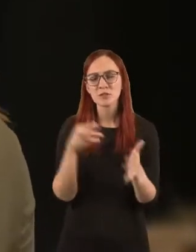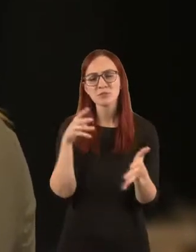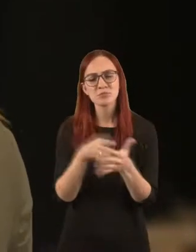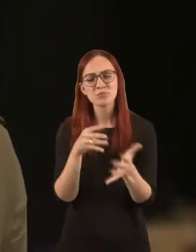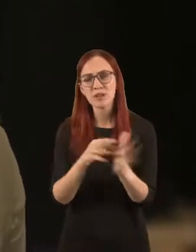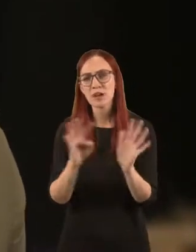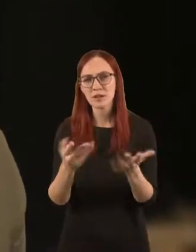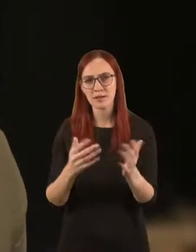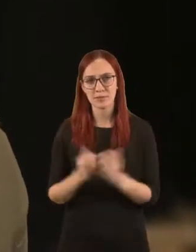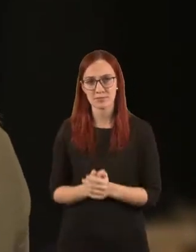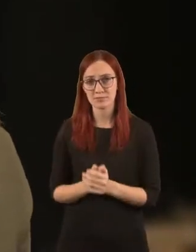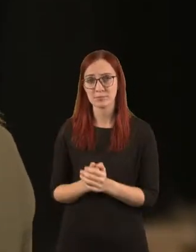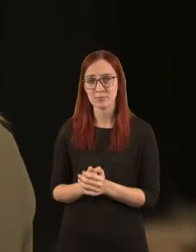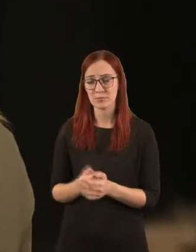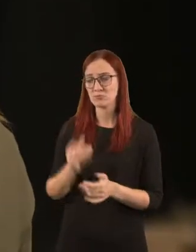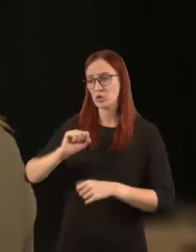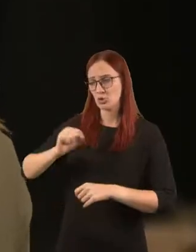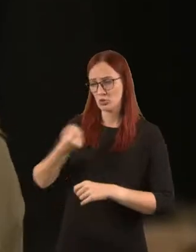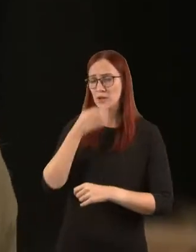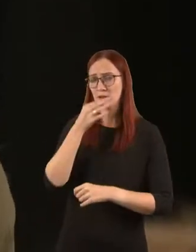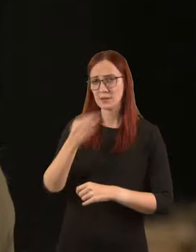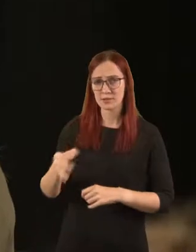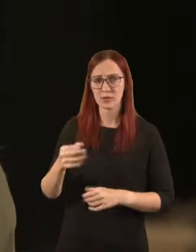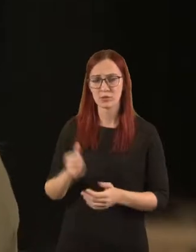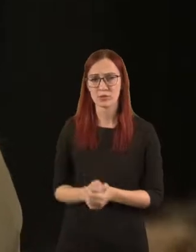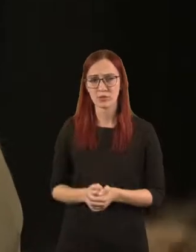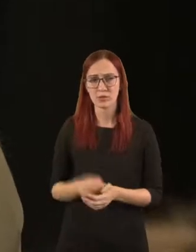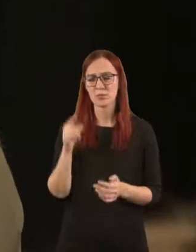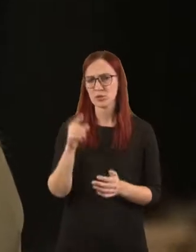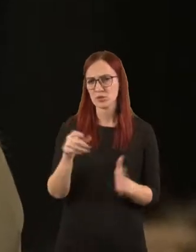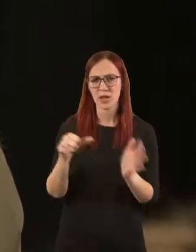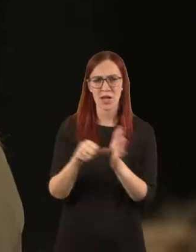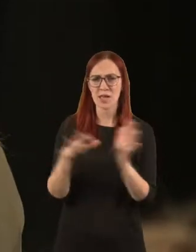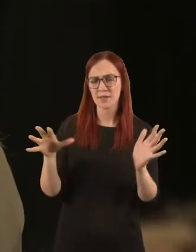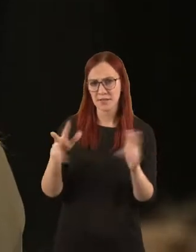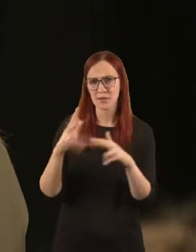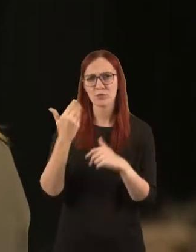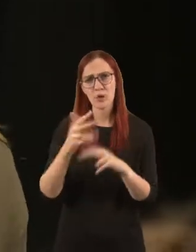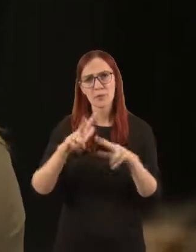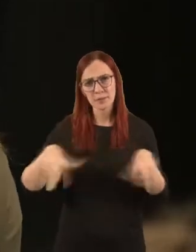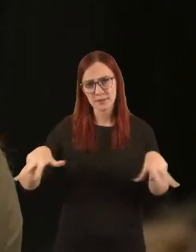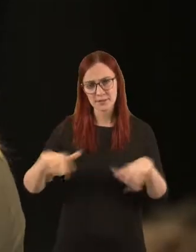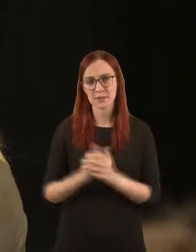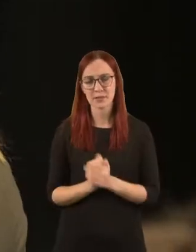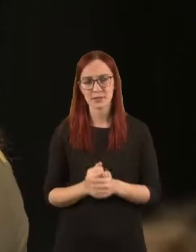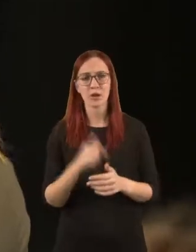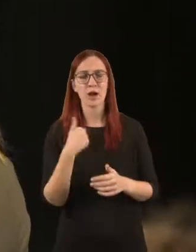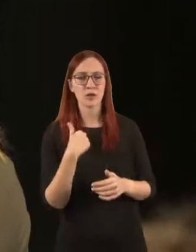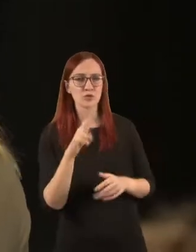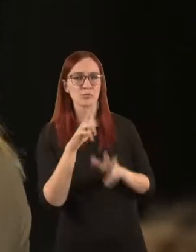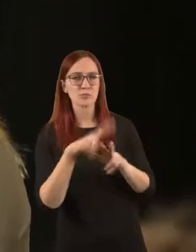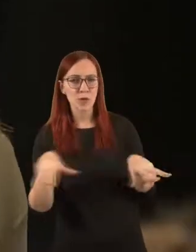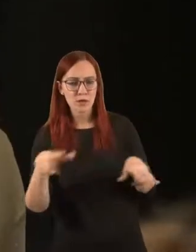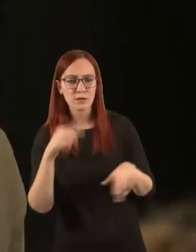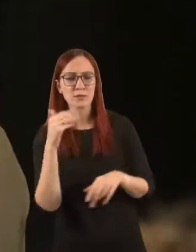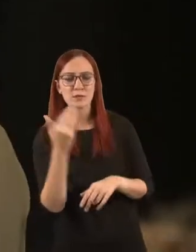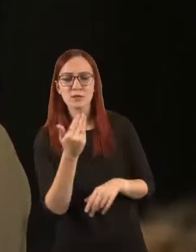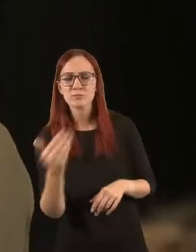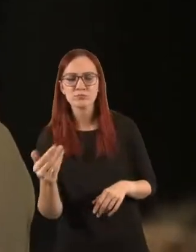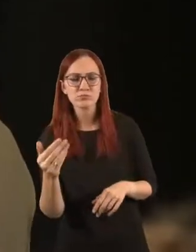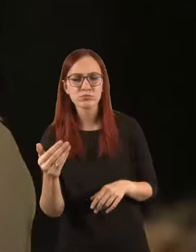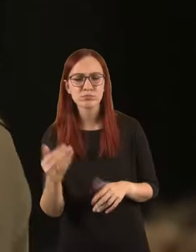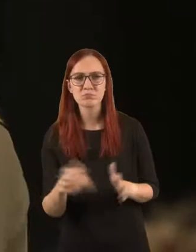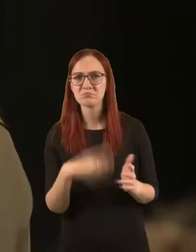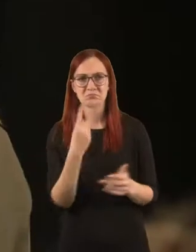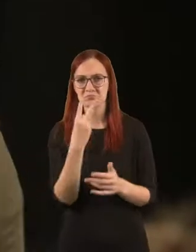from renewable resources. When I hear these aims, I usually ask the ministry, how are you going to calculate